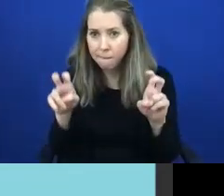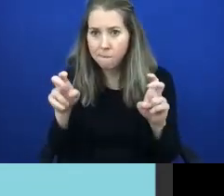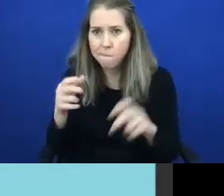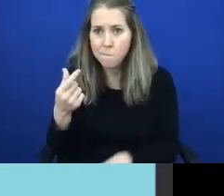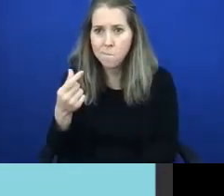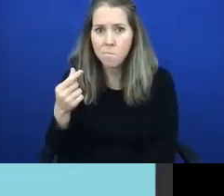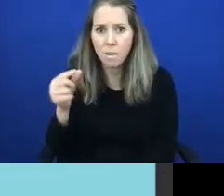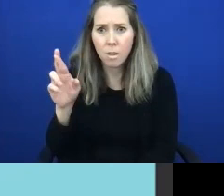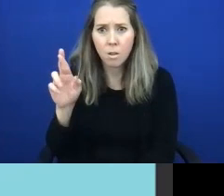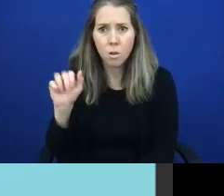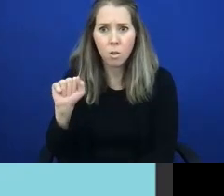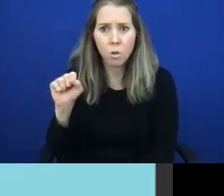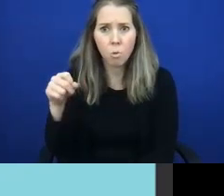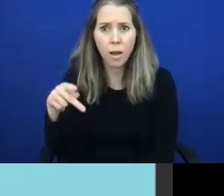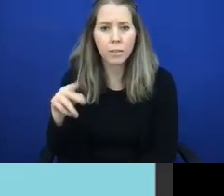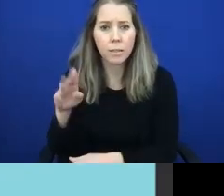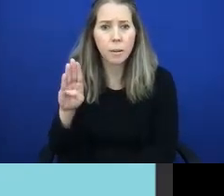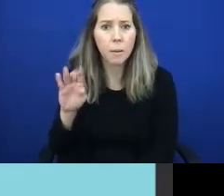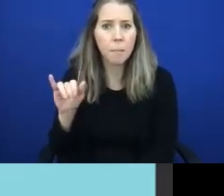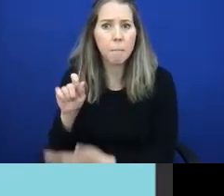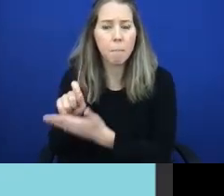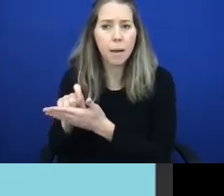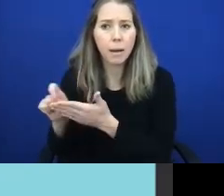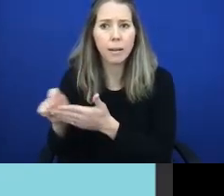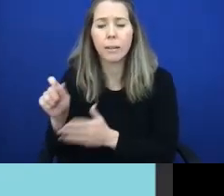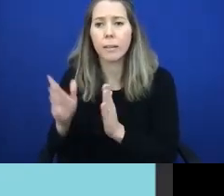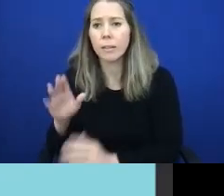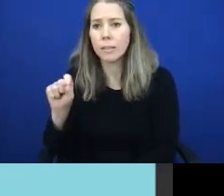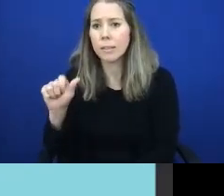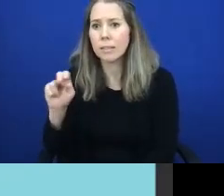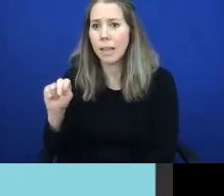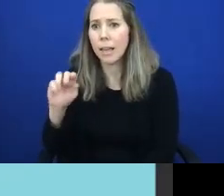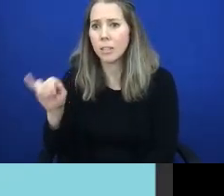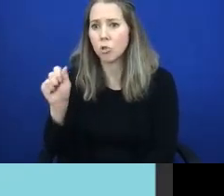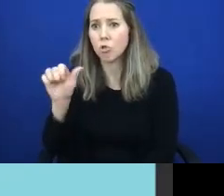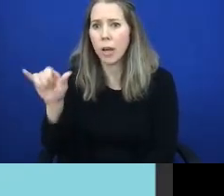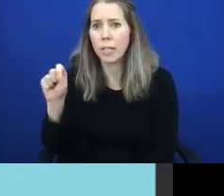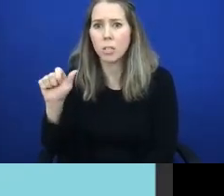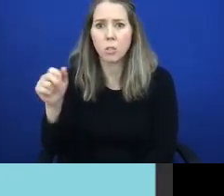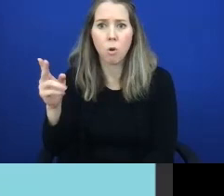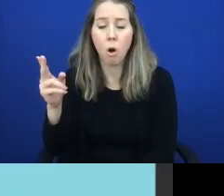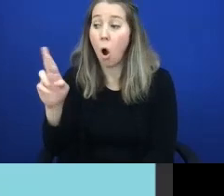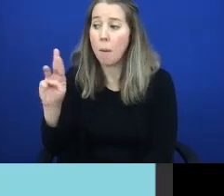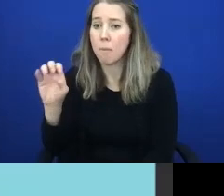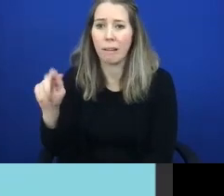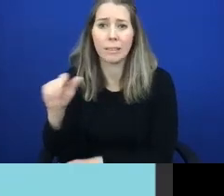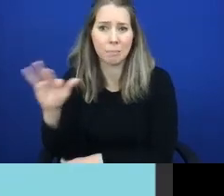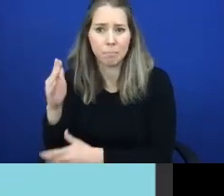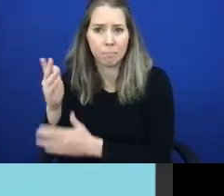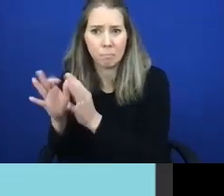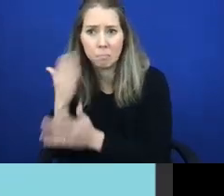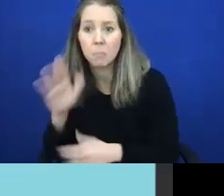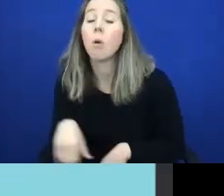Grass by Sanjay Sarma. And he talks about students that are not getting the help they